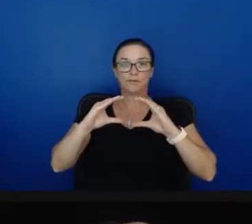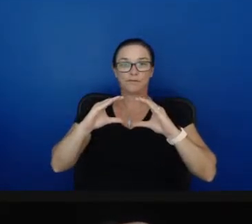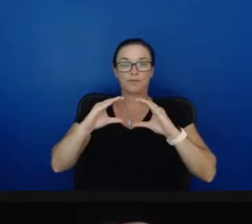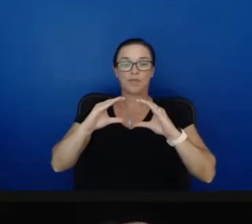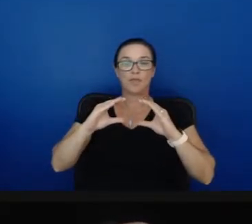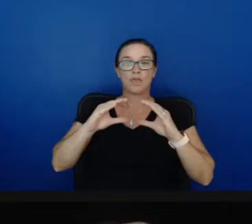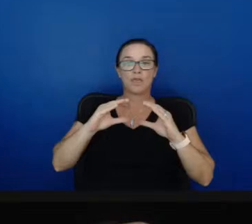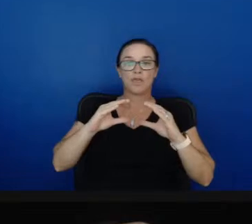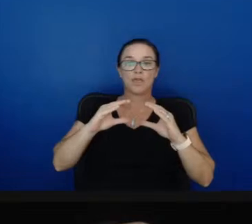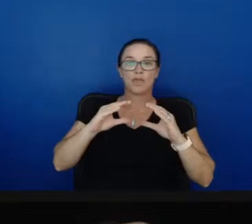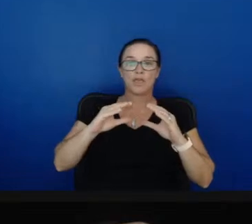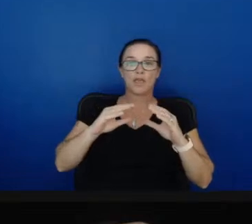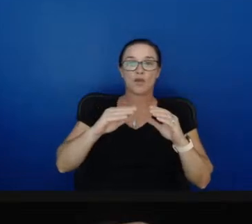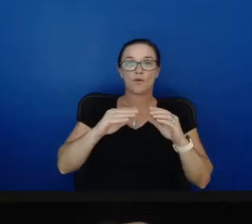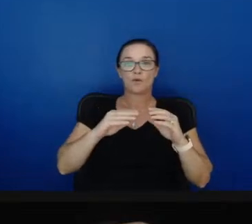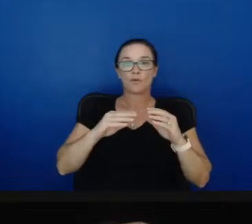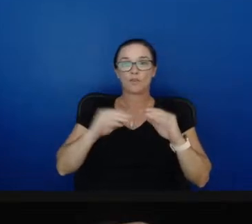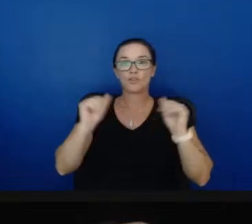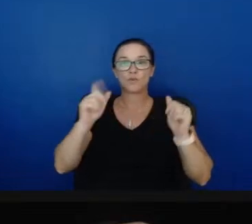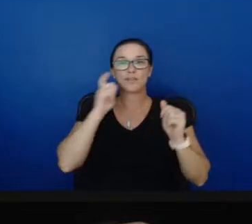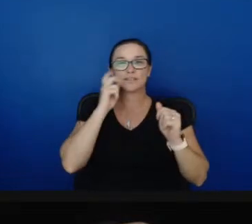boundaries, you see distortion of the polarization.